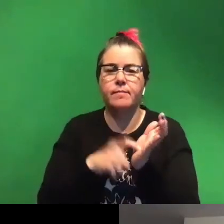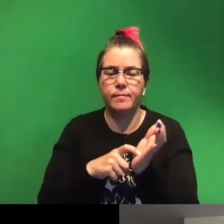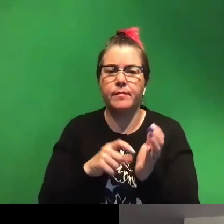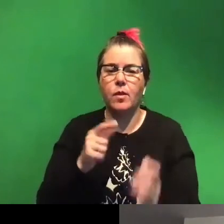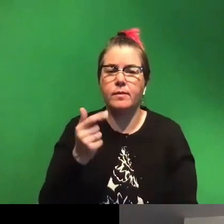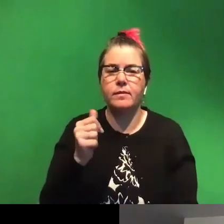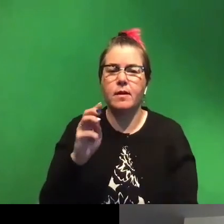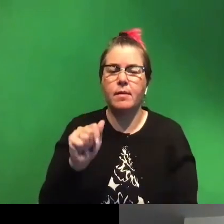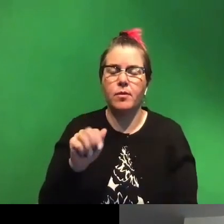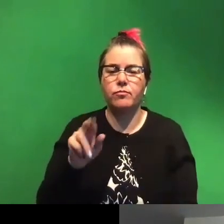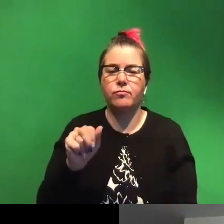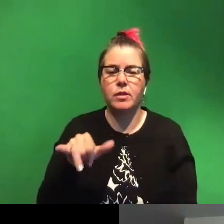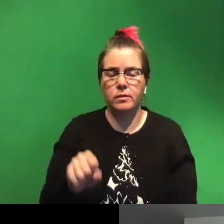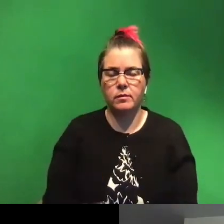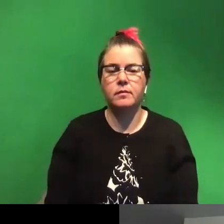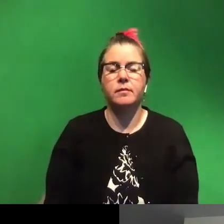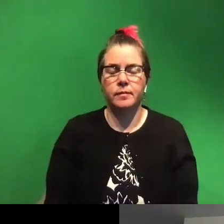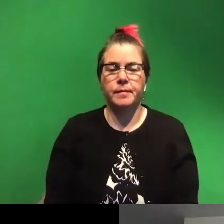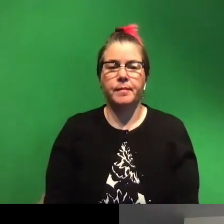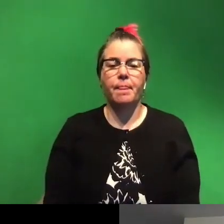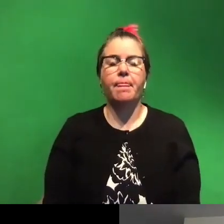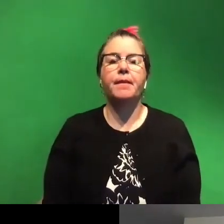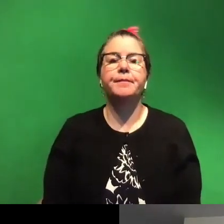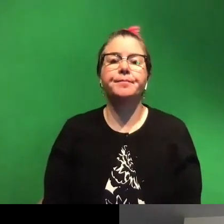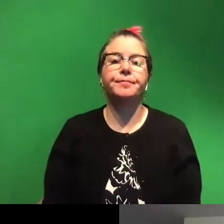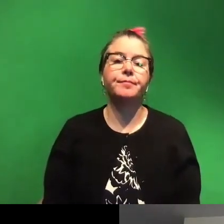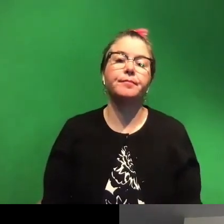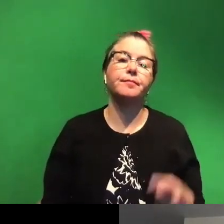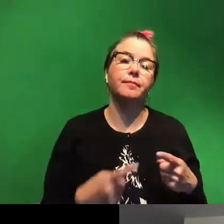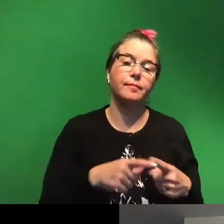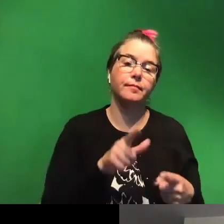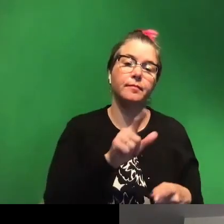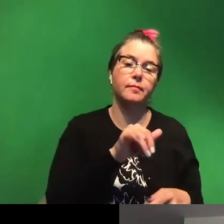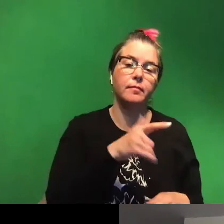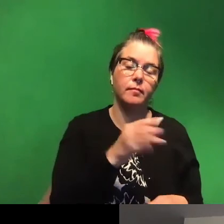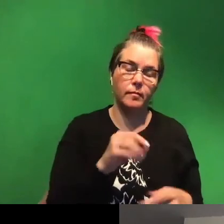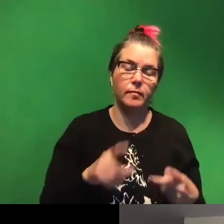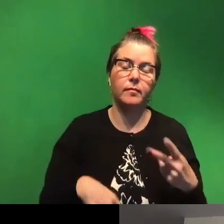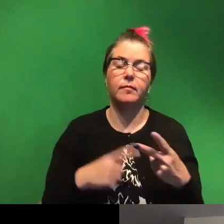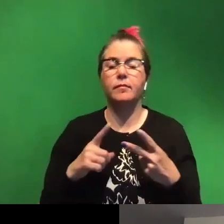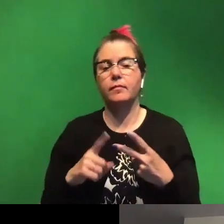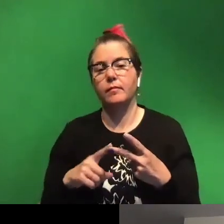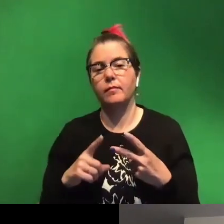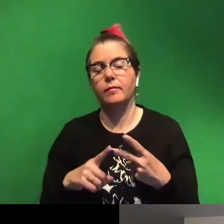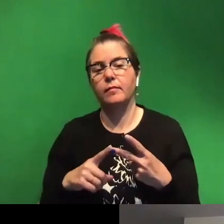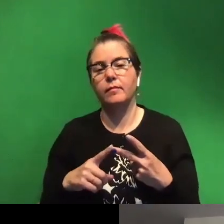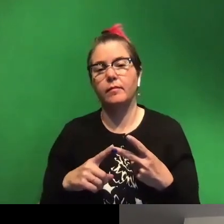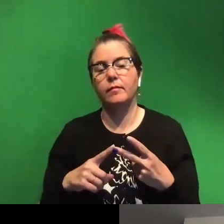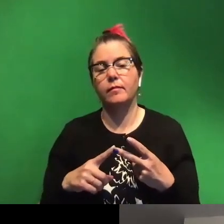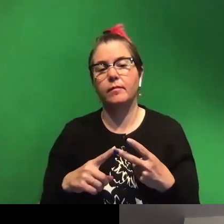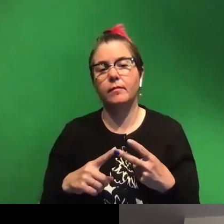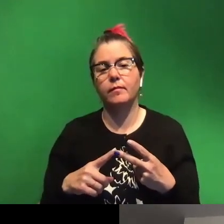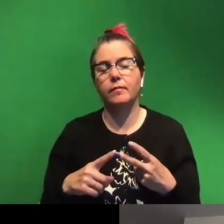rays. Right. So we have on one end LIGO, and on the other end, it's called